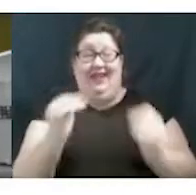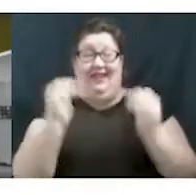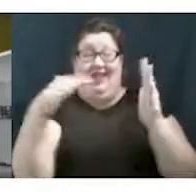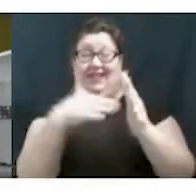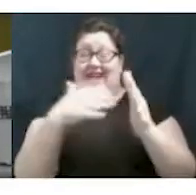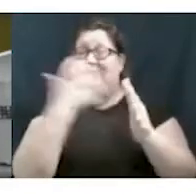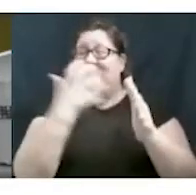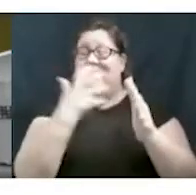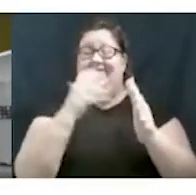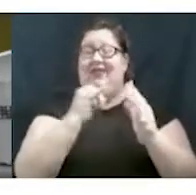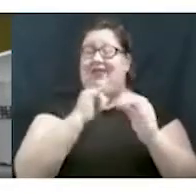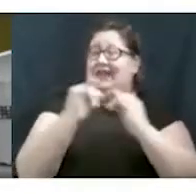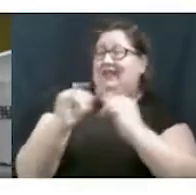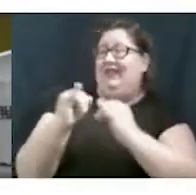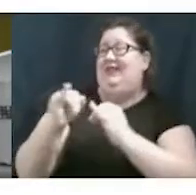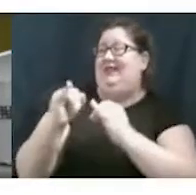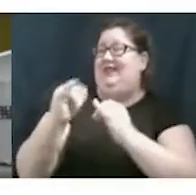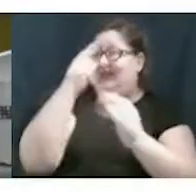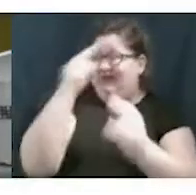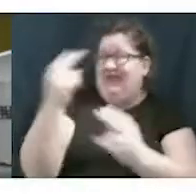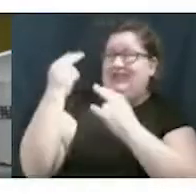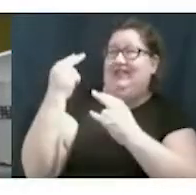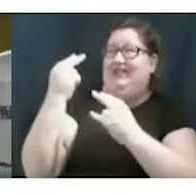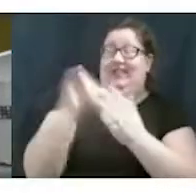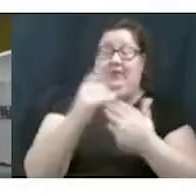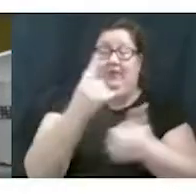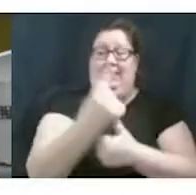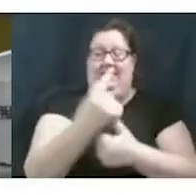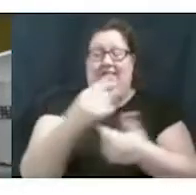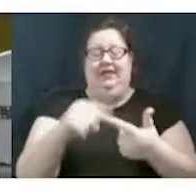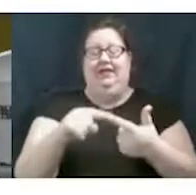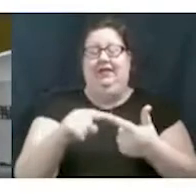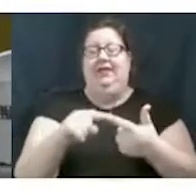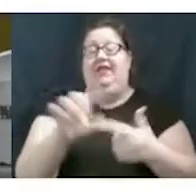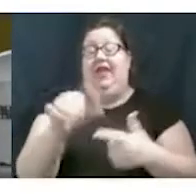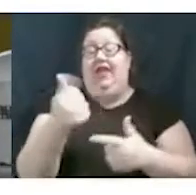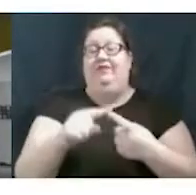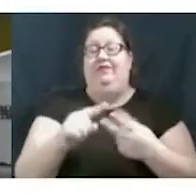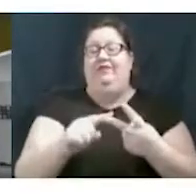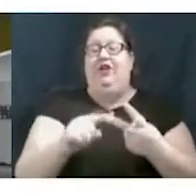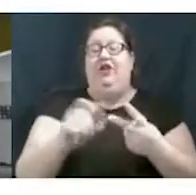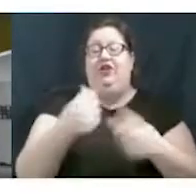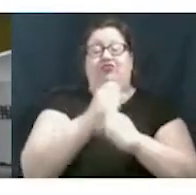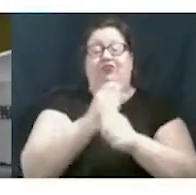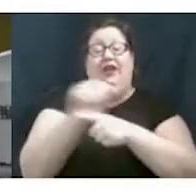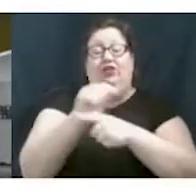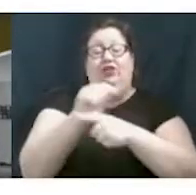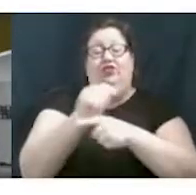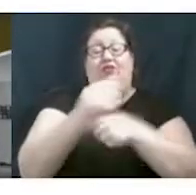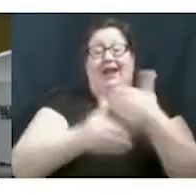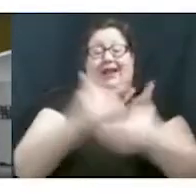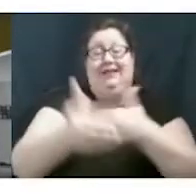your interviews and your reflections? And so that was one. And the other would be to create a training series based on some sort of screen